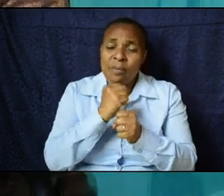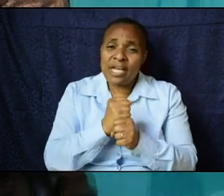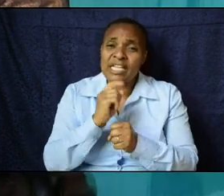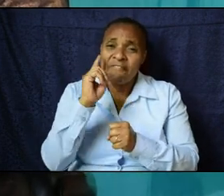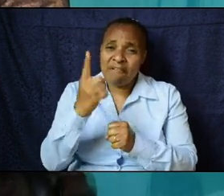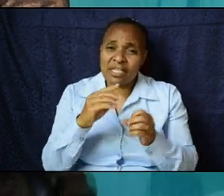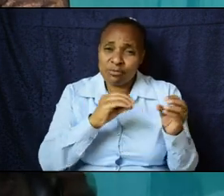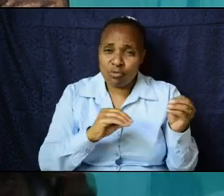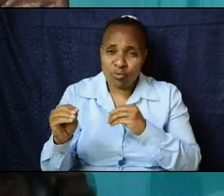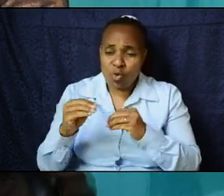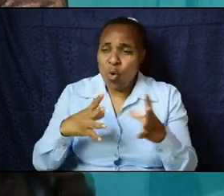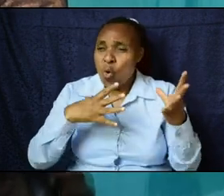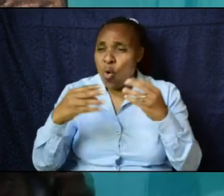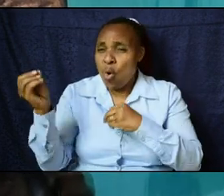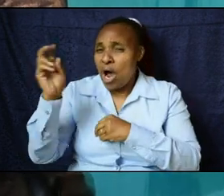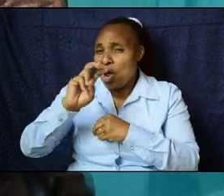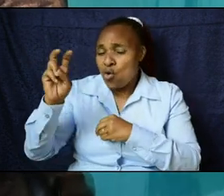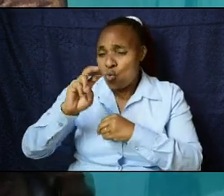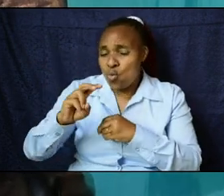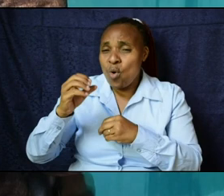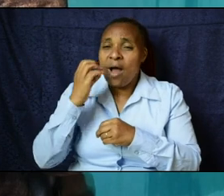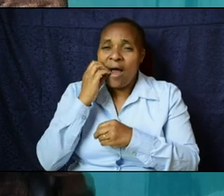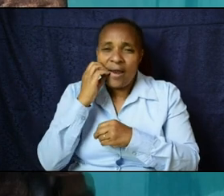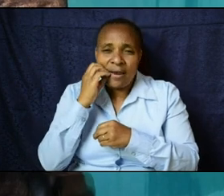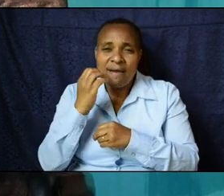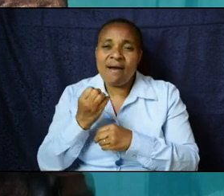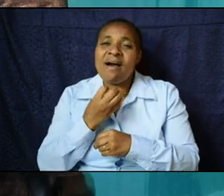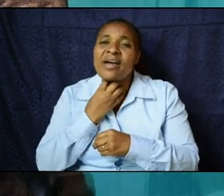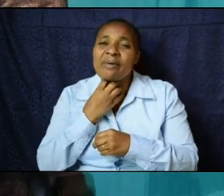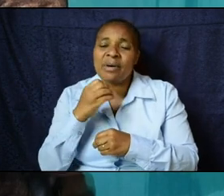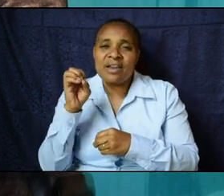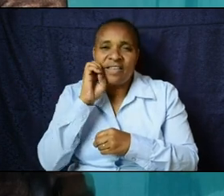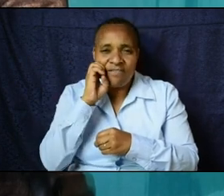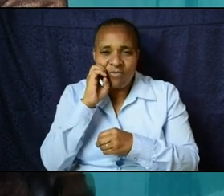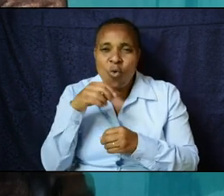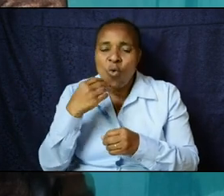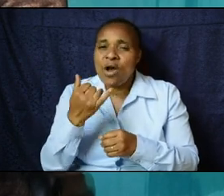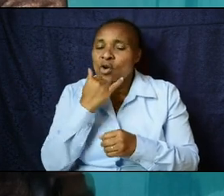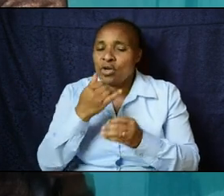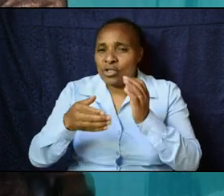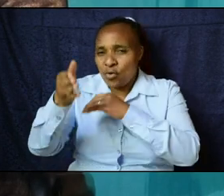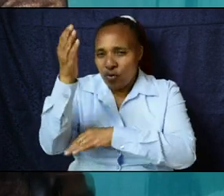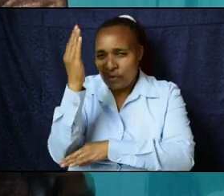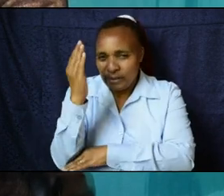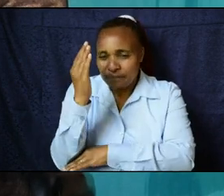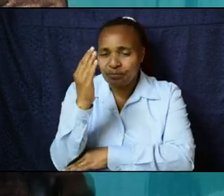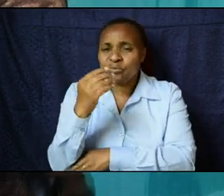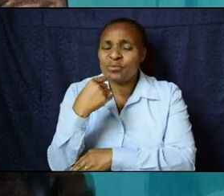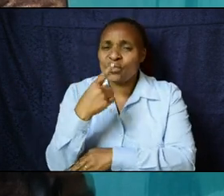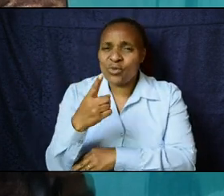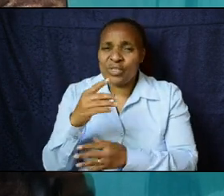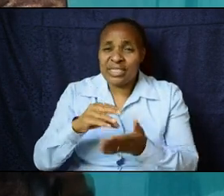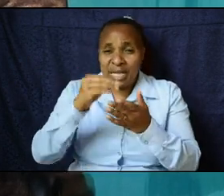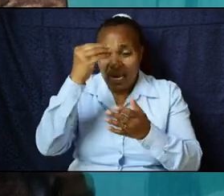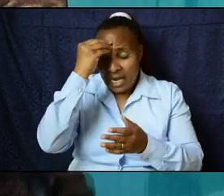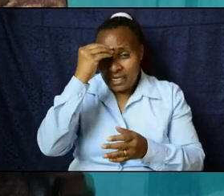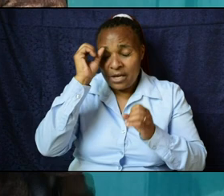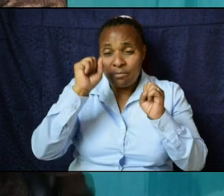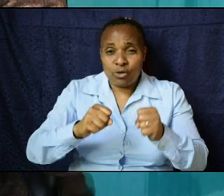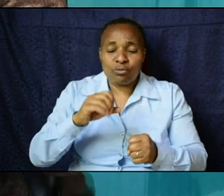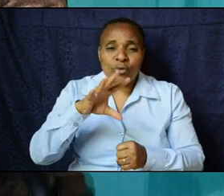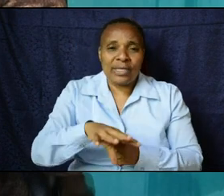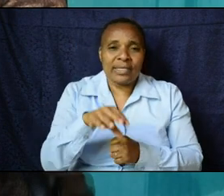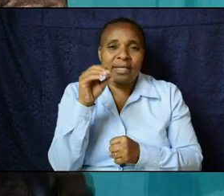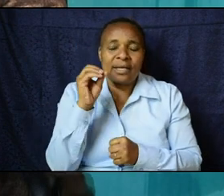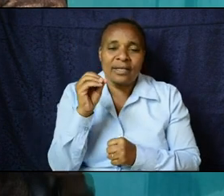Yes, he had to go and look for Adam and Eve, yet it was Adam and Eve who had wronged God. And so it's a learning that we need to take, that